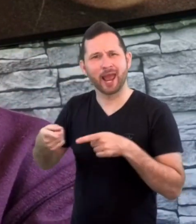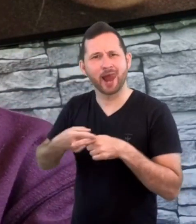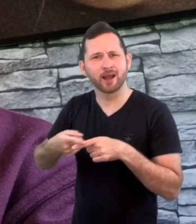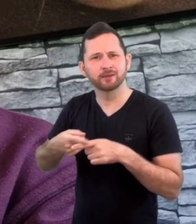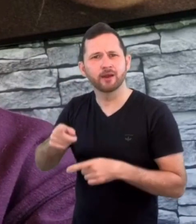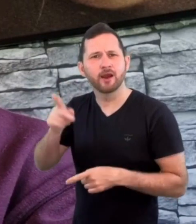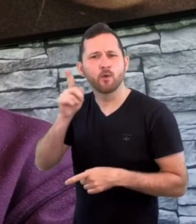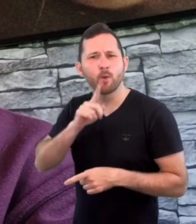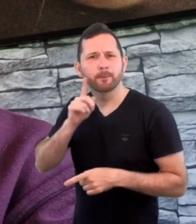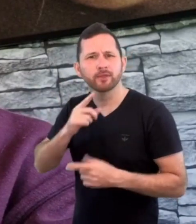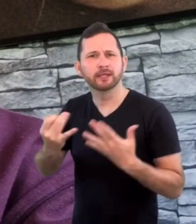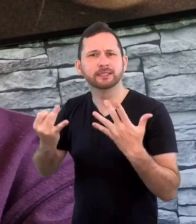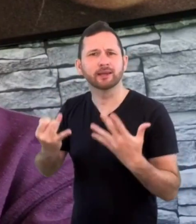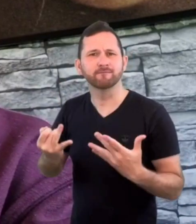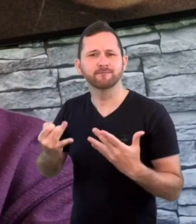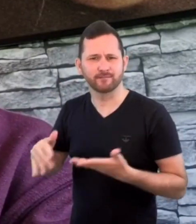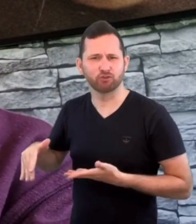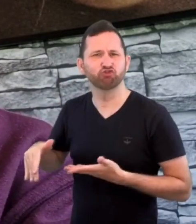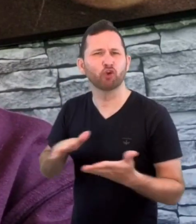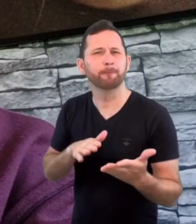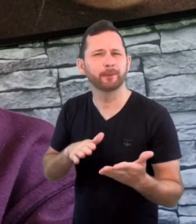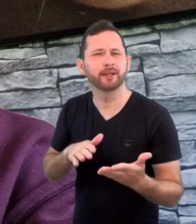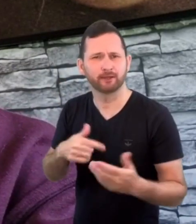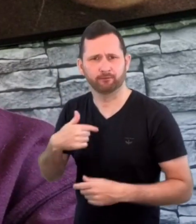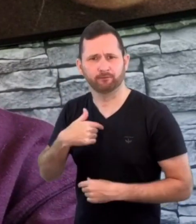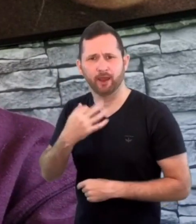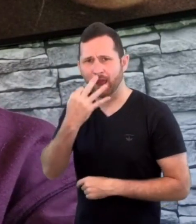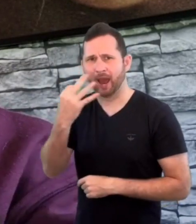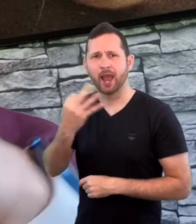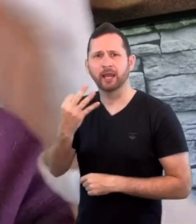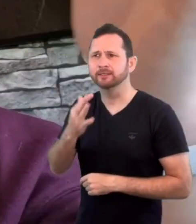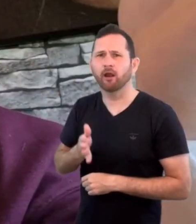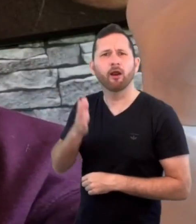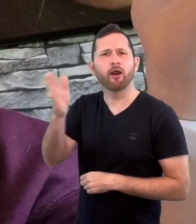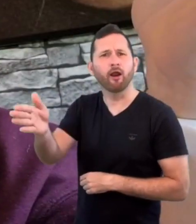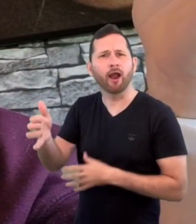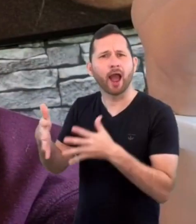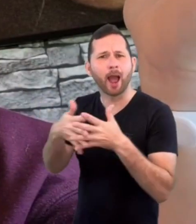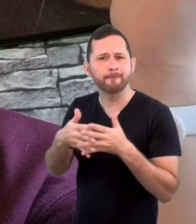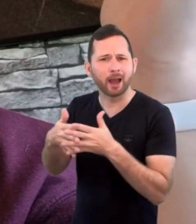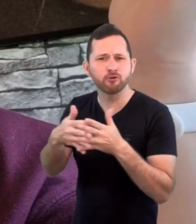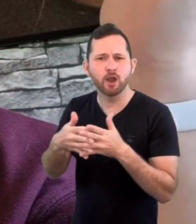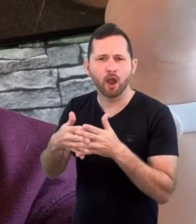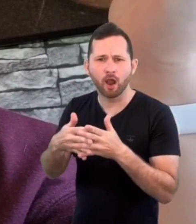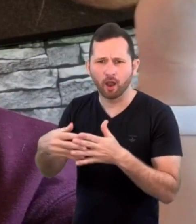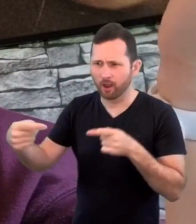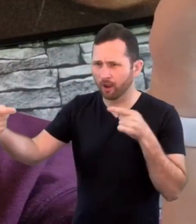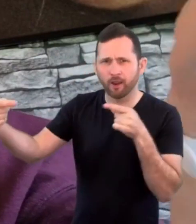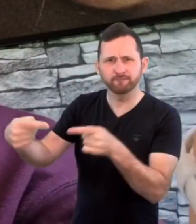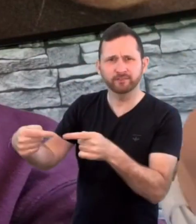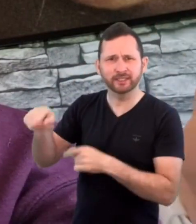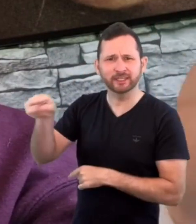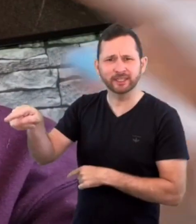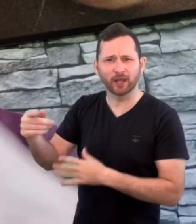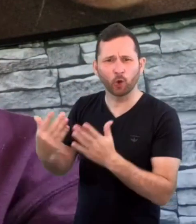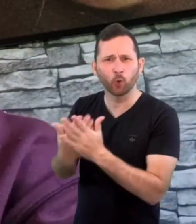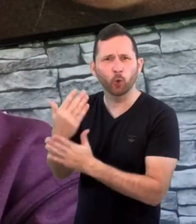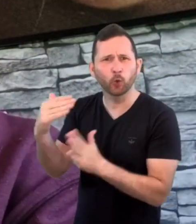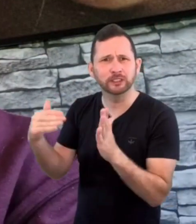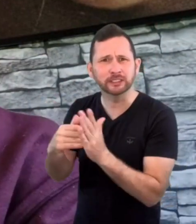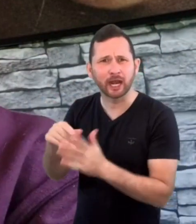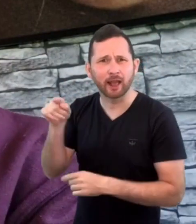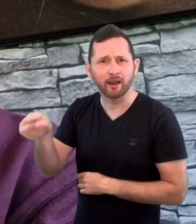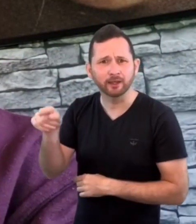Sevens. I was 18 at the time, was competing in America, and my first team I was against was New Zealand.